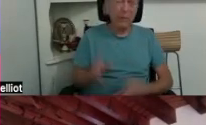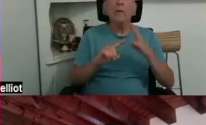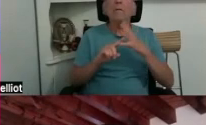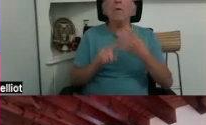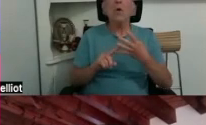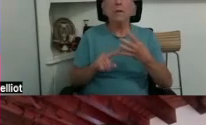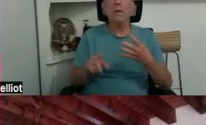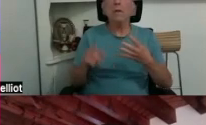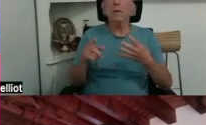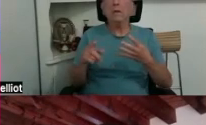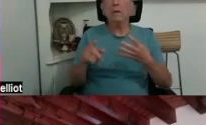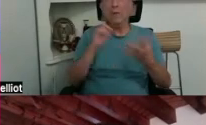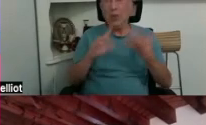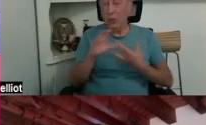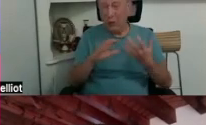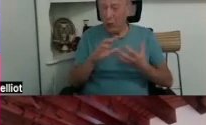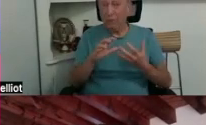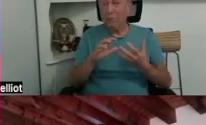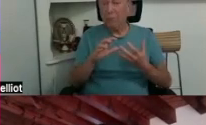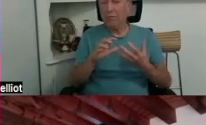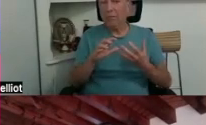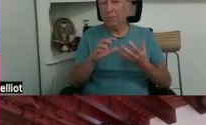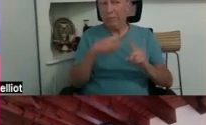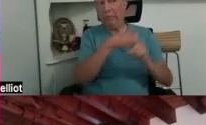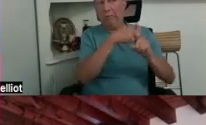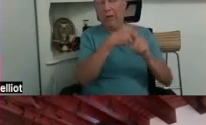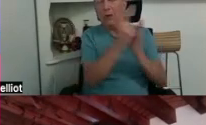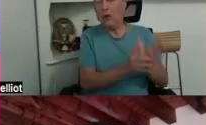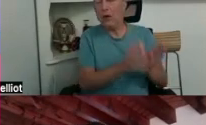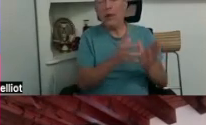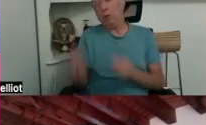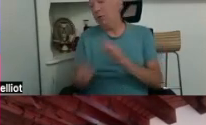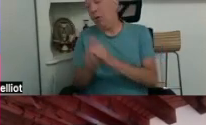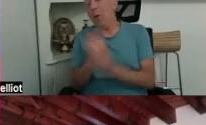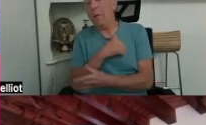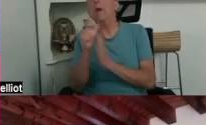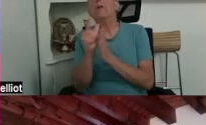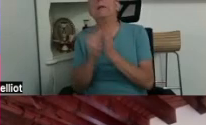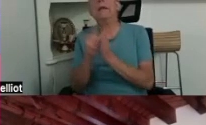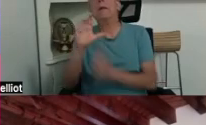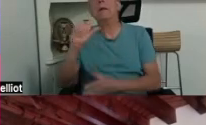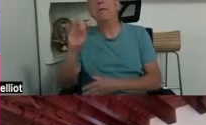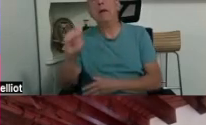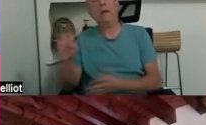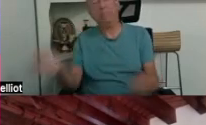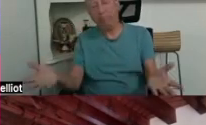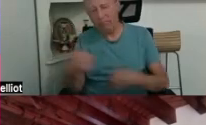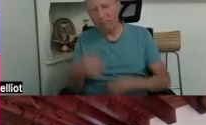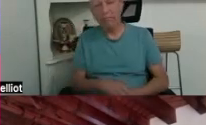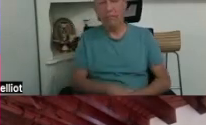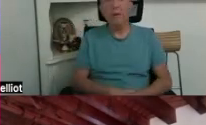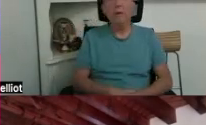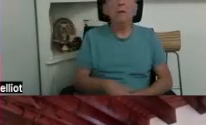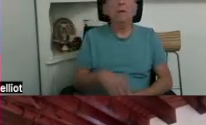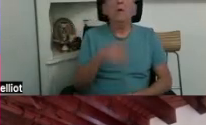if you're confused, talk to an attorney or come to one of our legal cafes. So, who